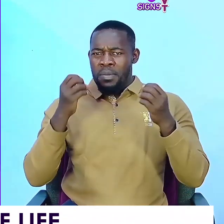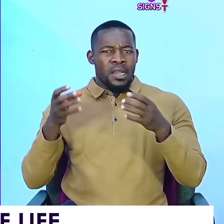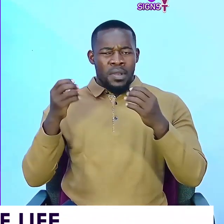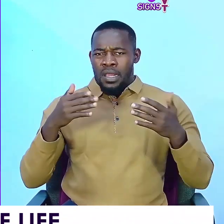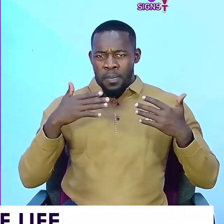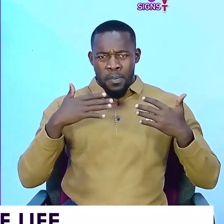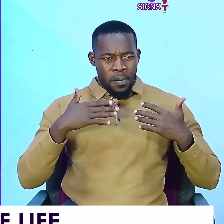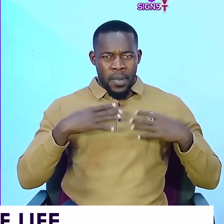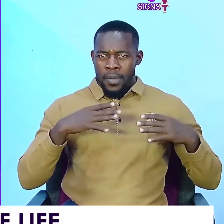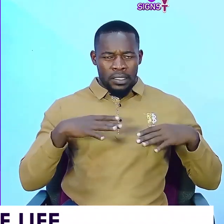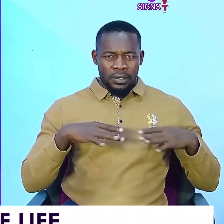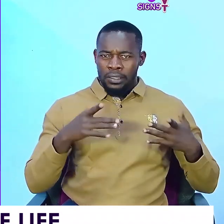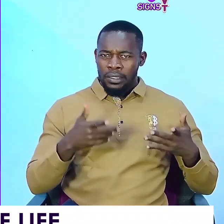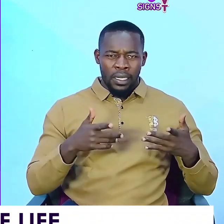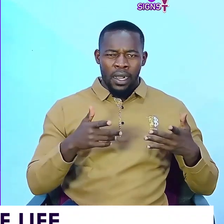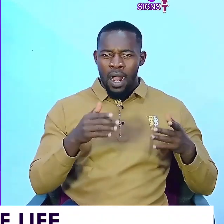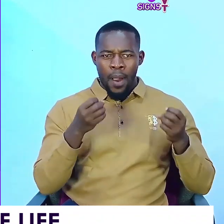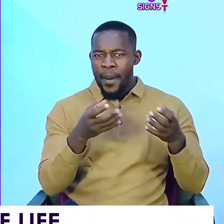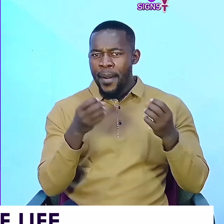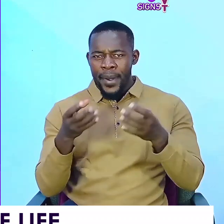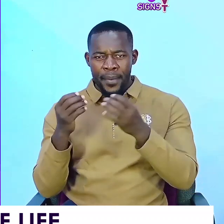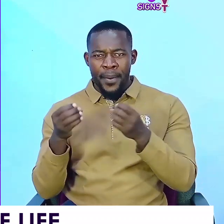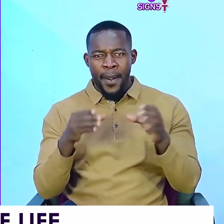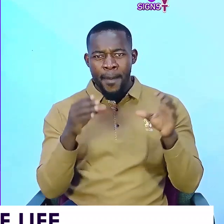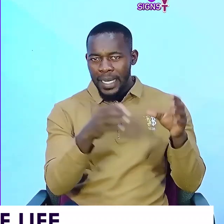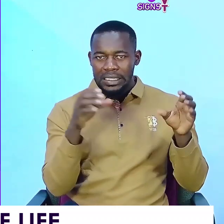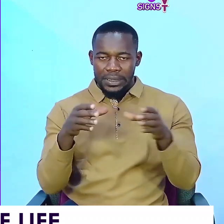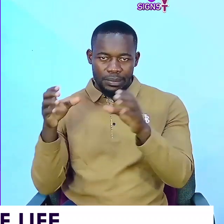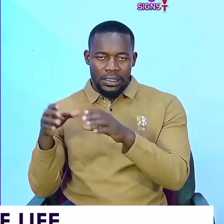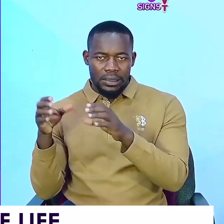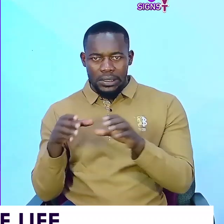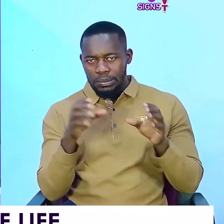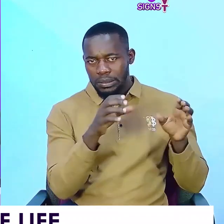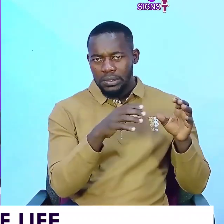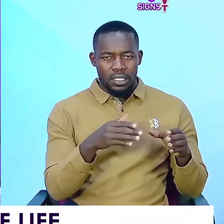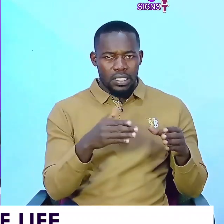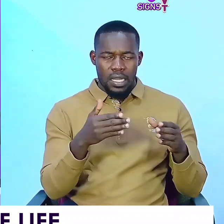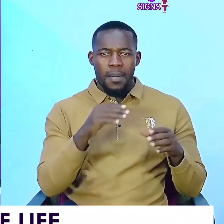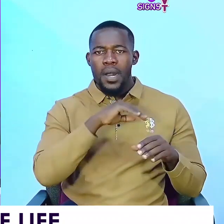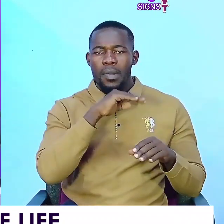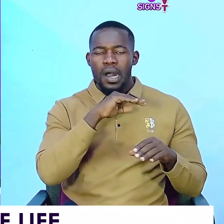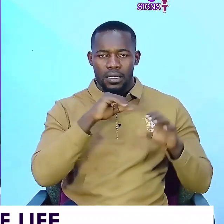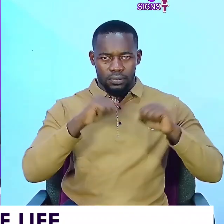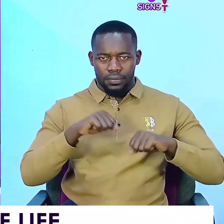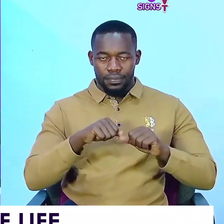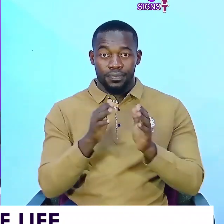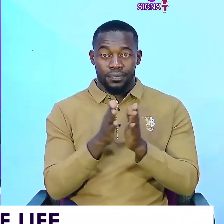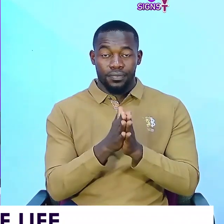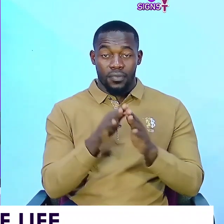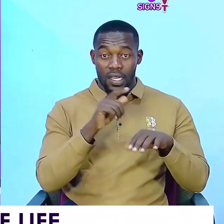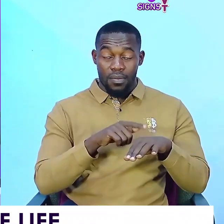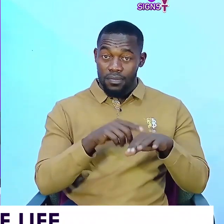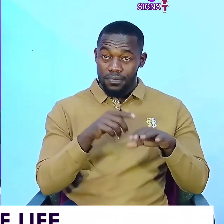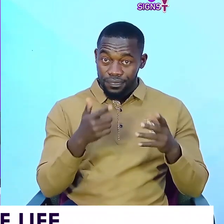party relations that Raila Amolo Odinga had with different groups. And when they broke,